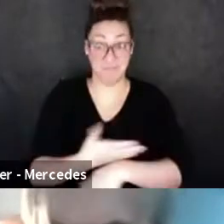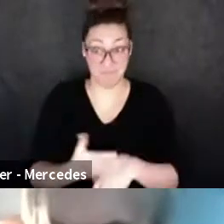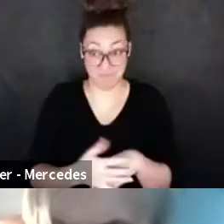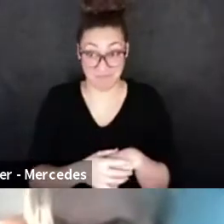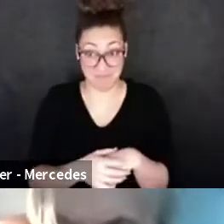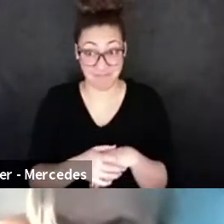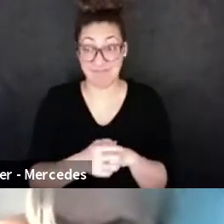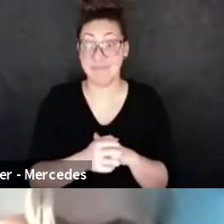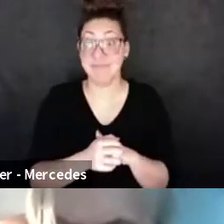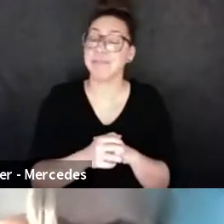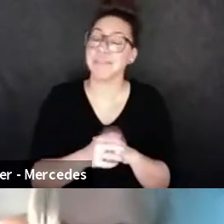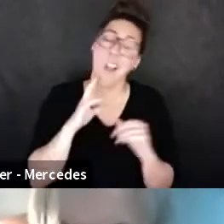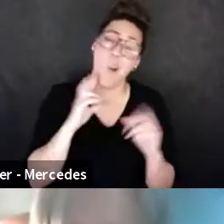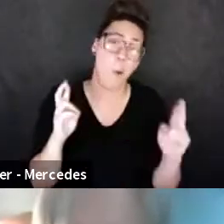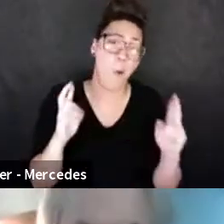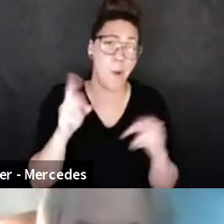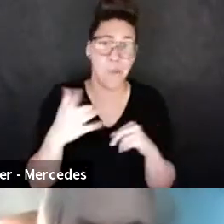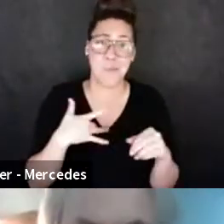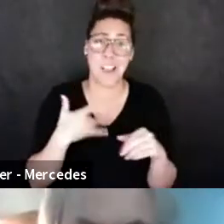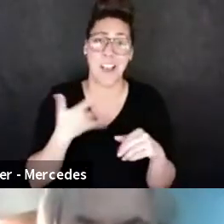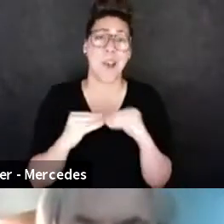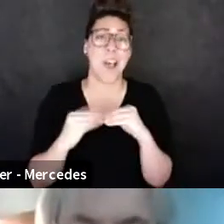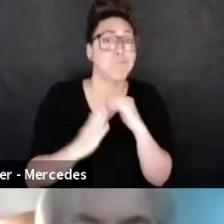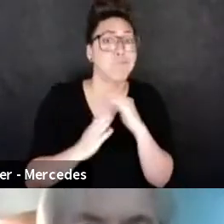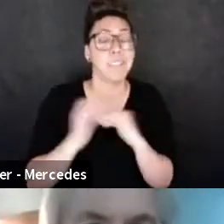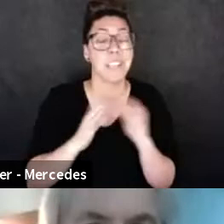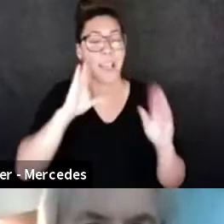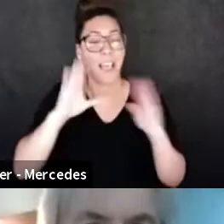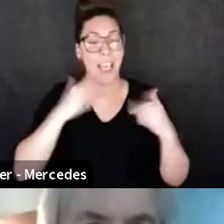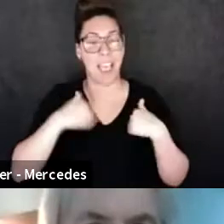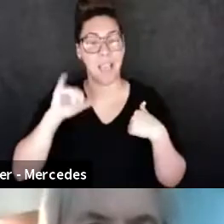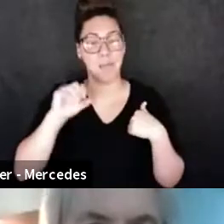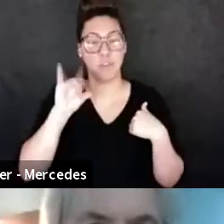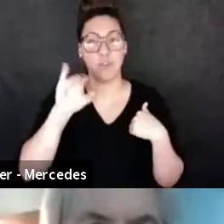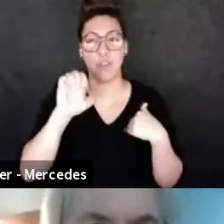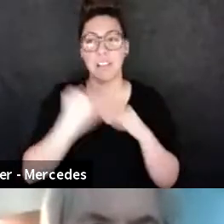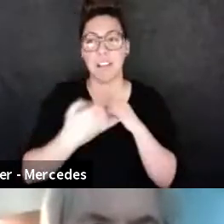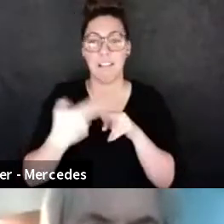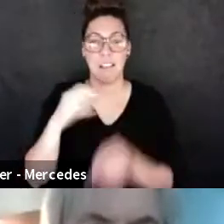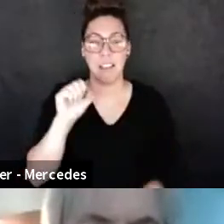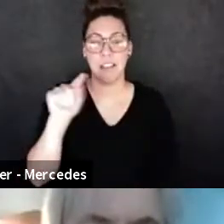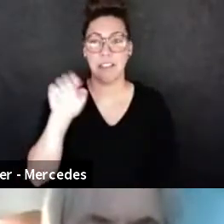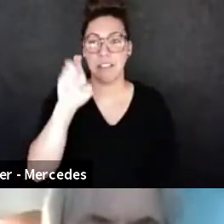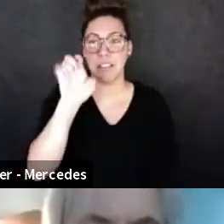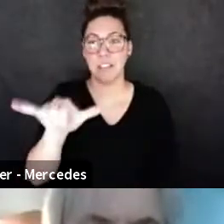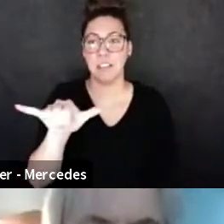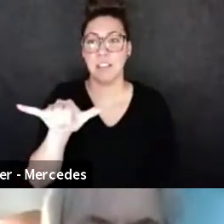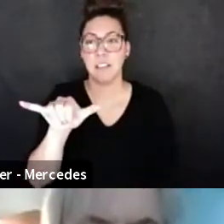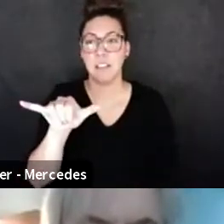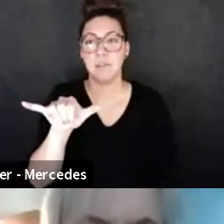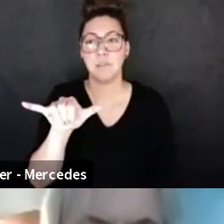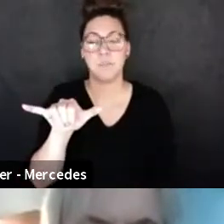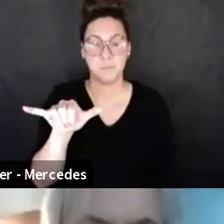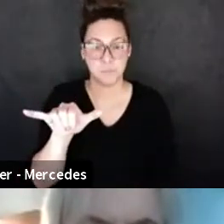hope so. So I'm Jody Steely. I'm the Director of Distance Education and Instructional